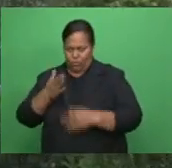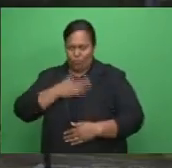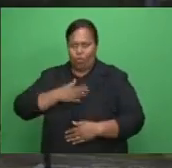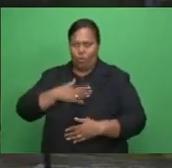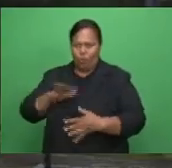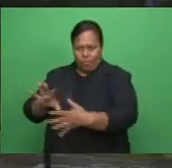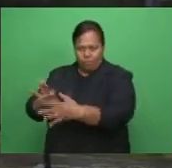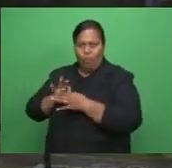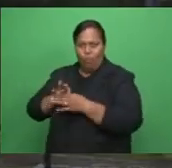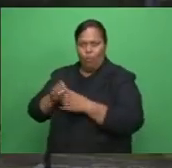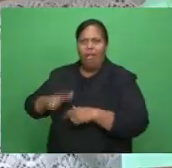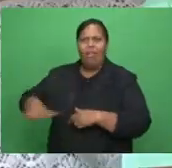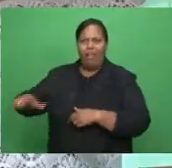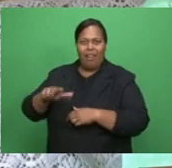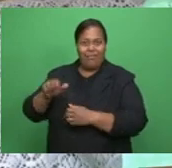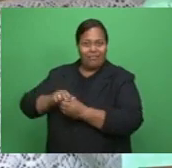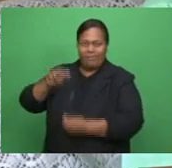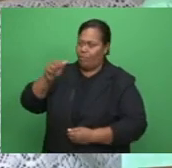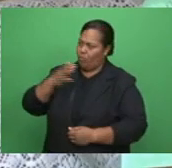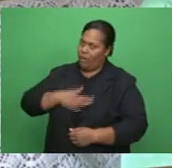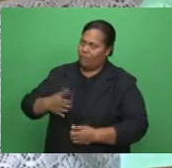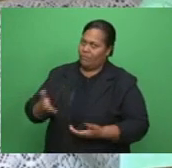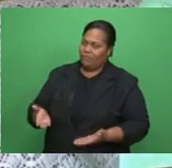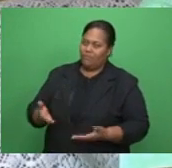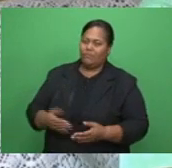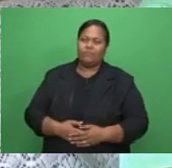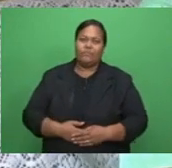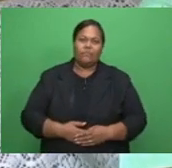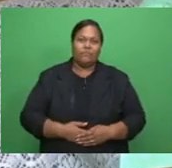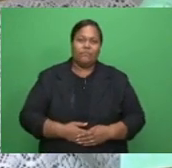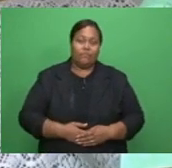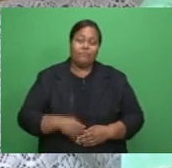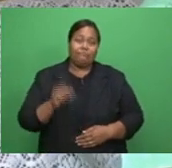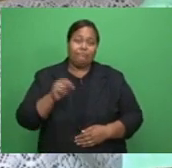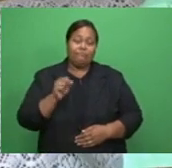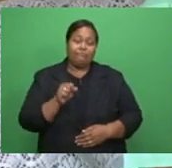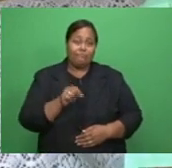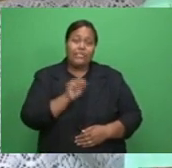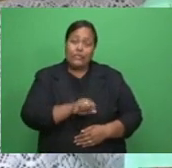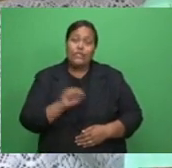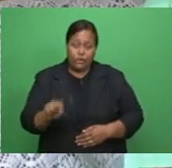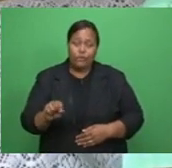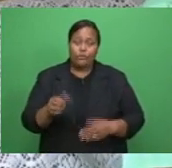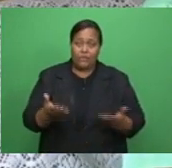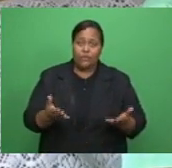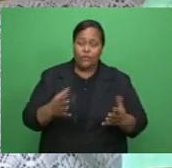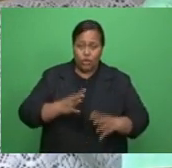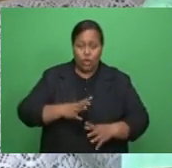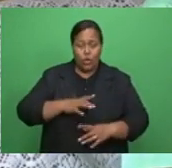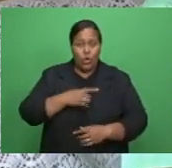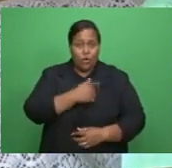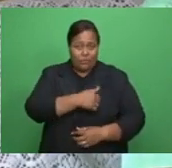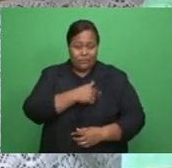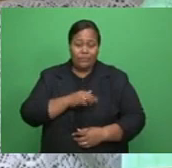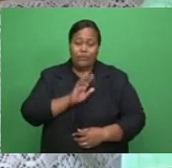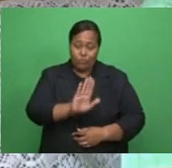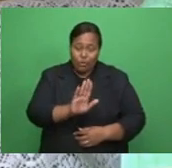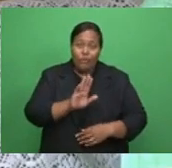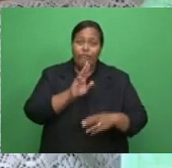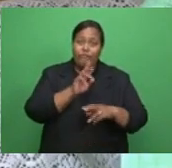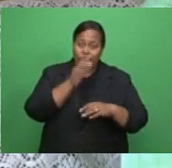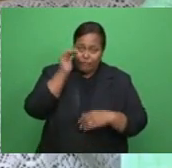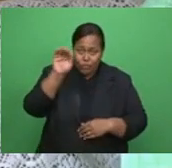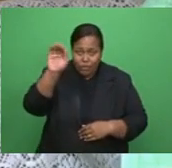freehold land titles. It was a serious commitment for your future and for the future of your children and your